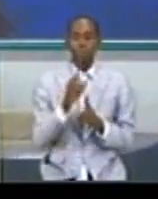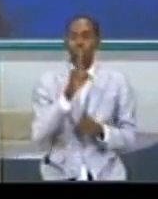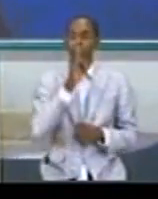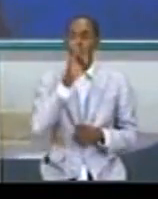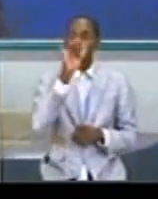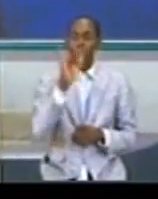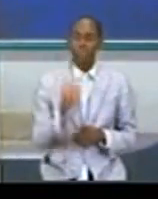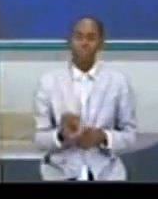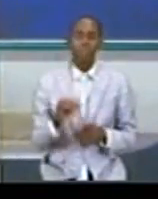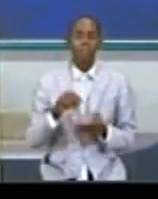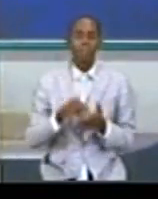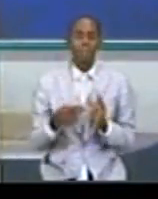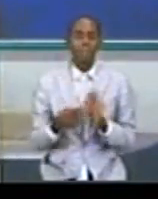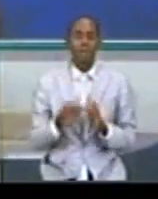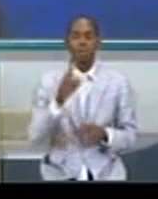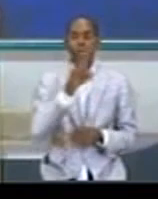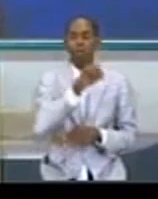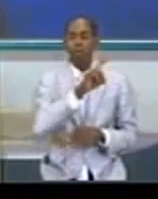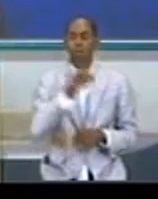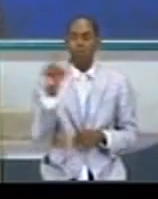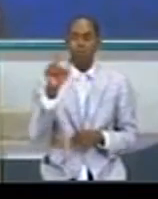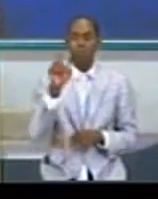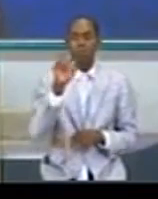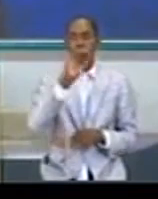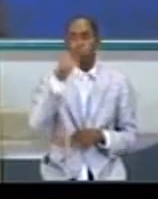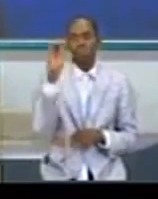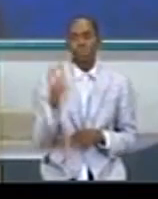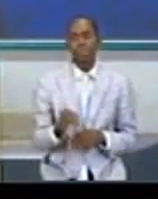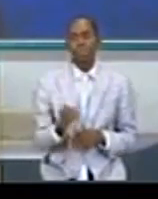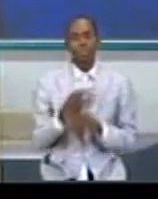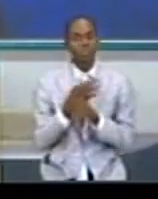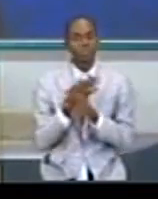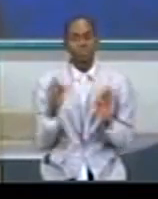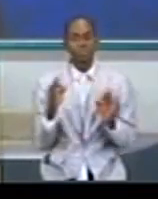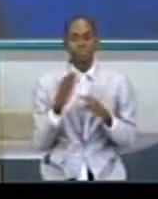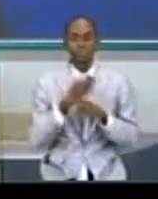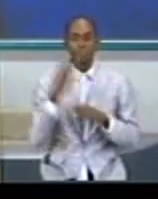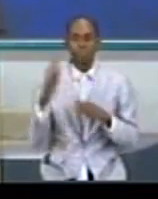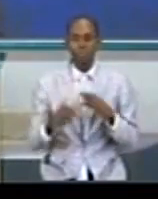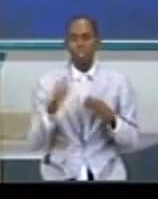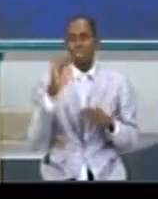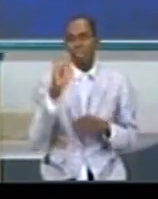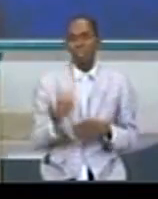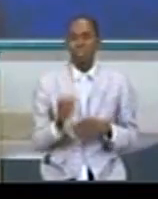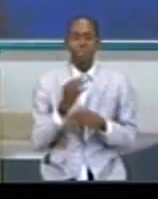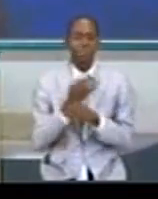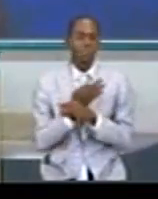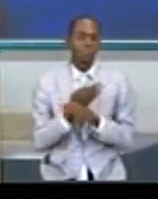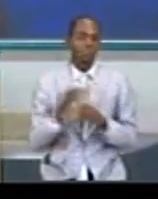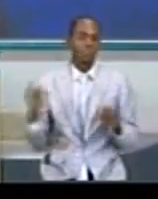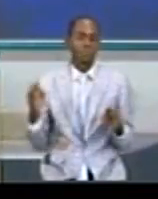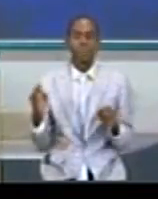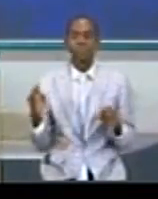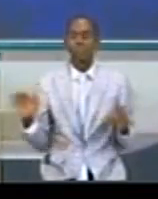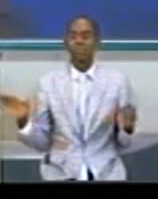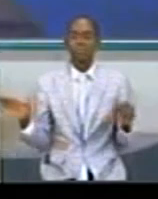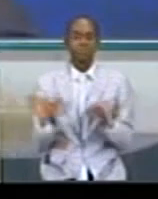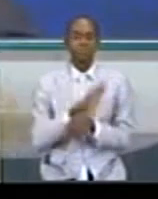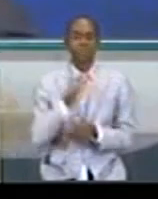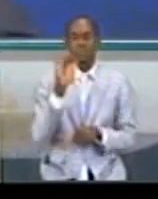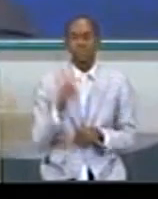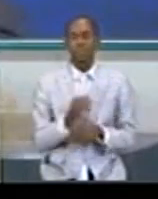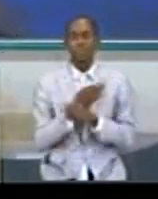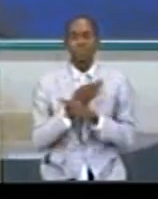means 100% free, completely free, totally free, happily